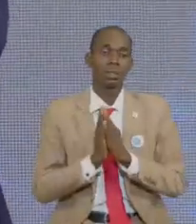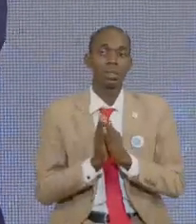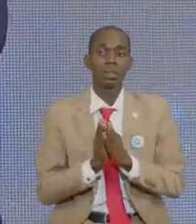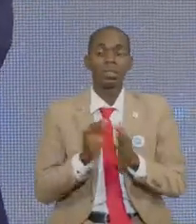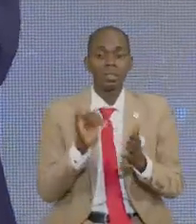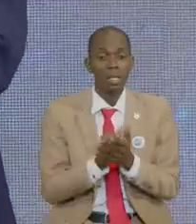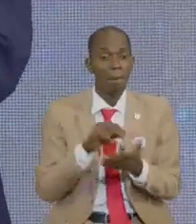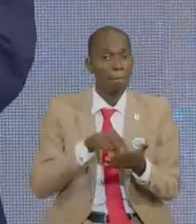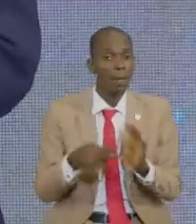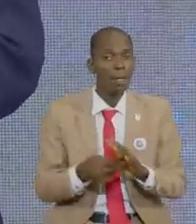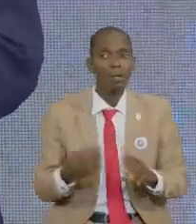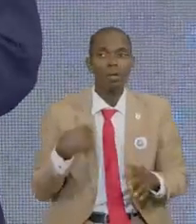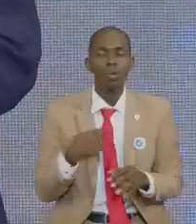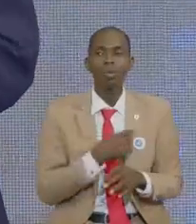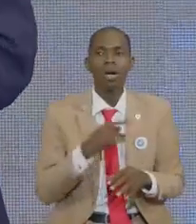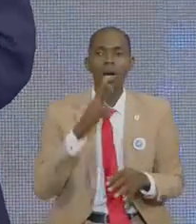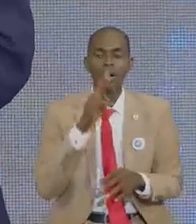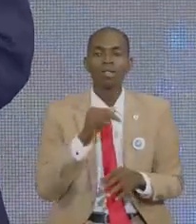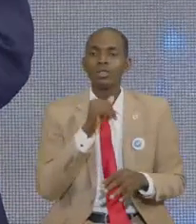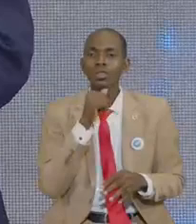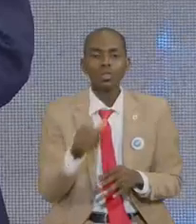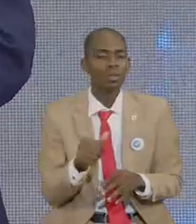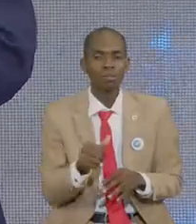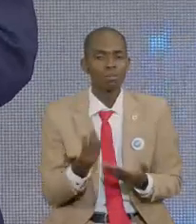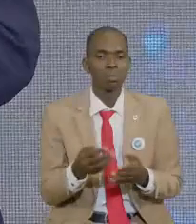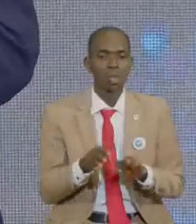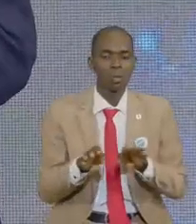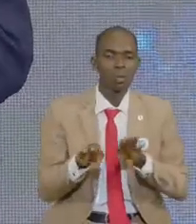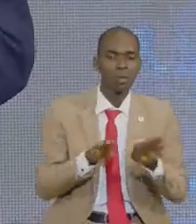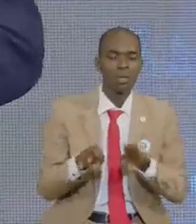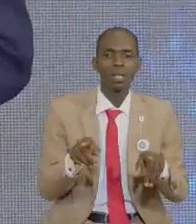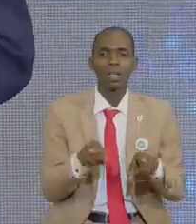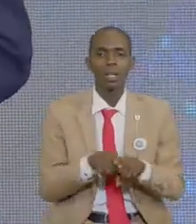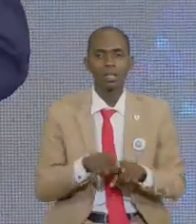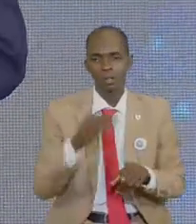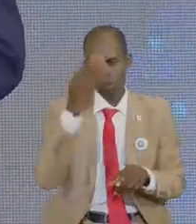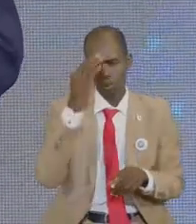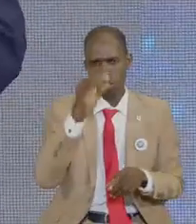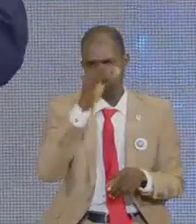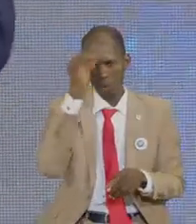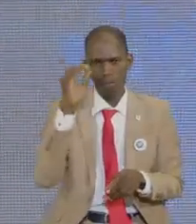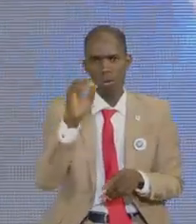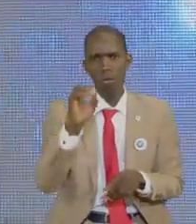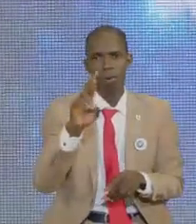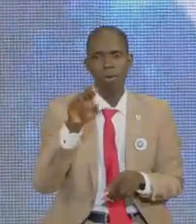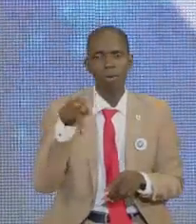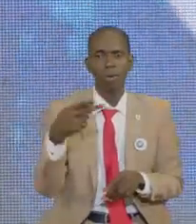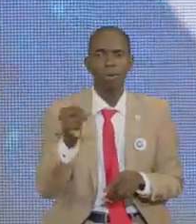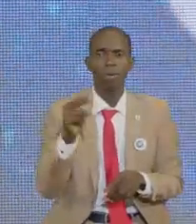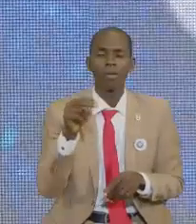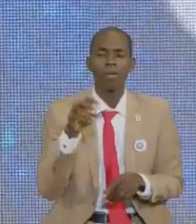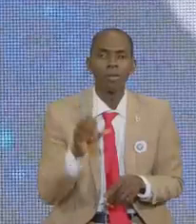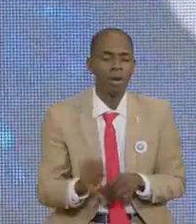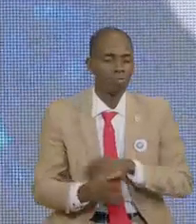That means we're not living like orphans, like poor people, impoverished